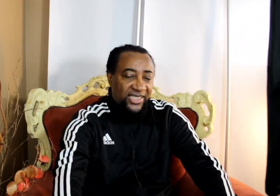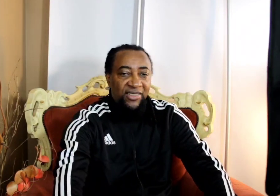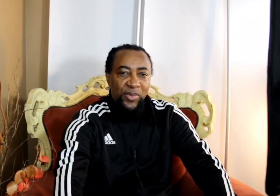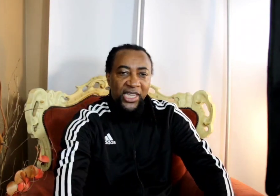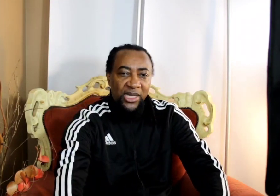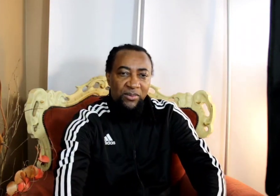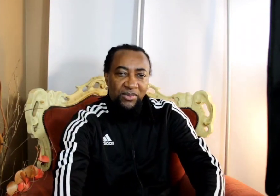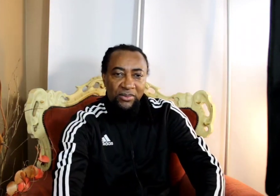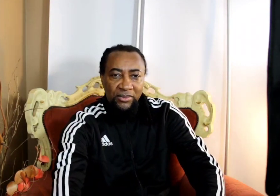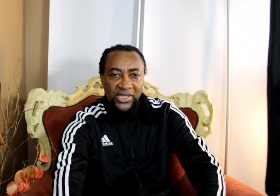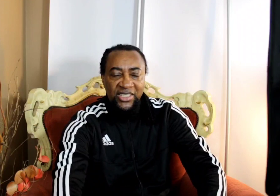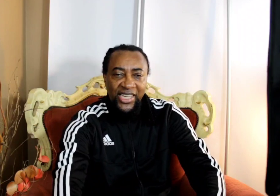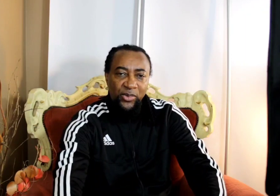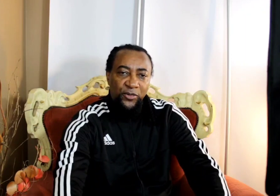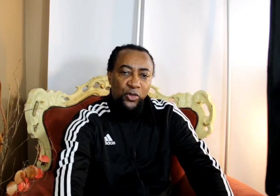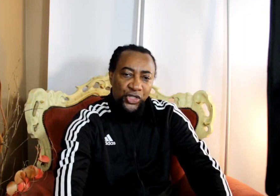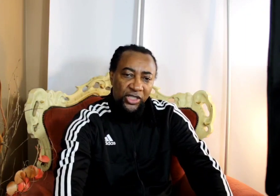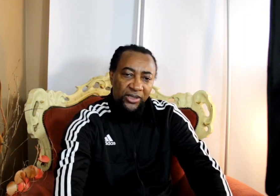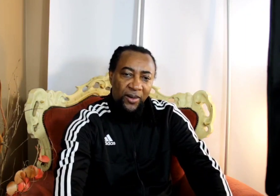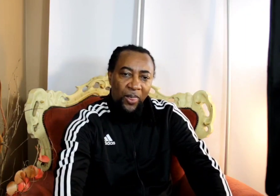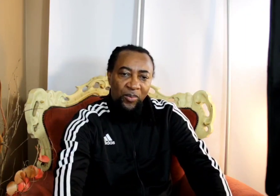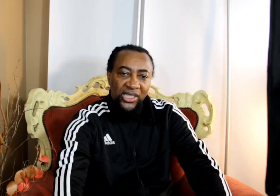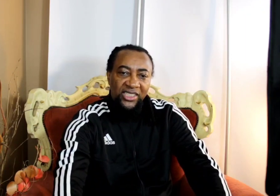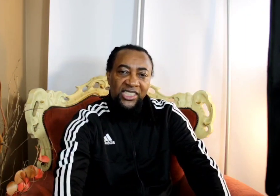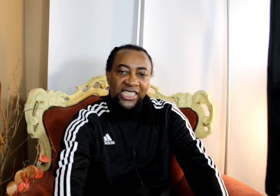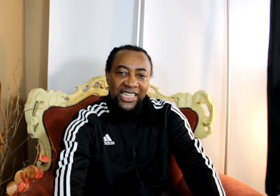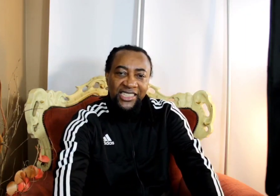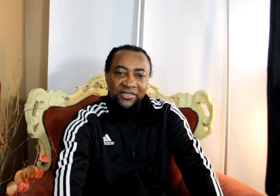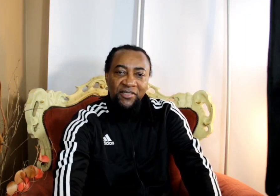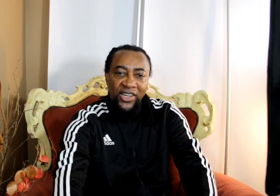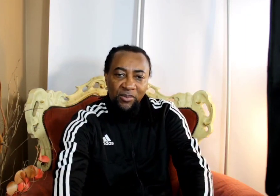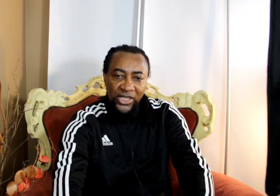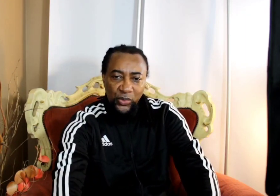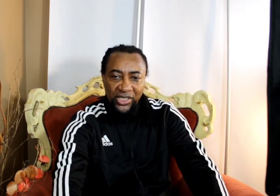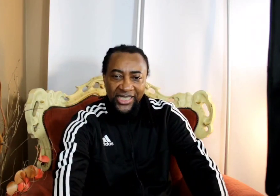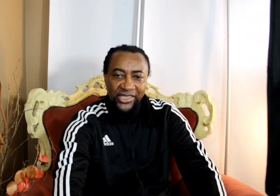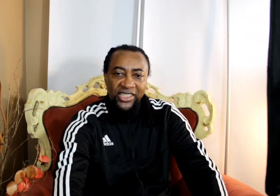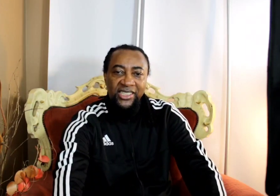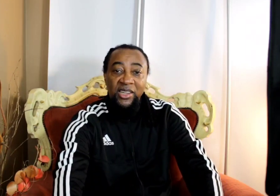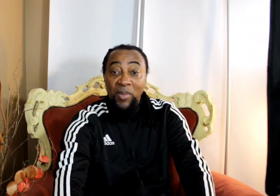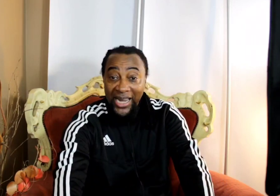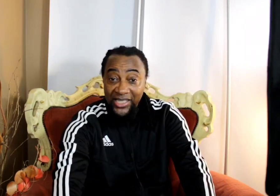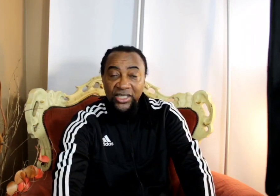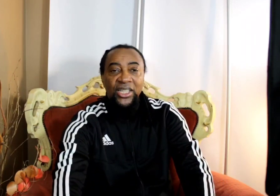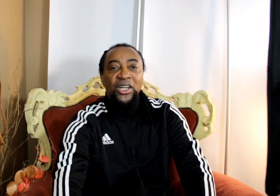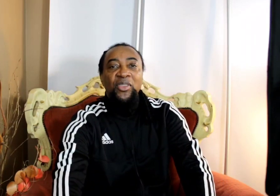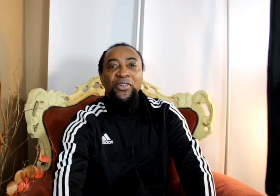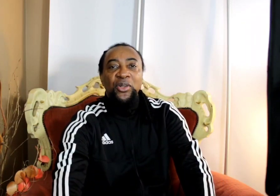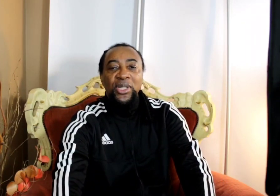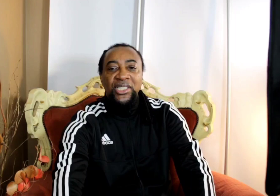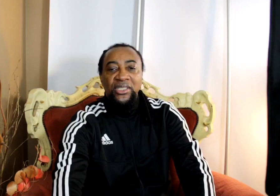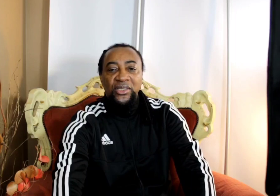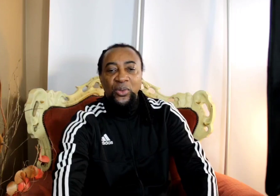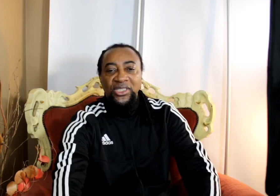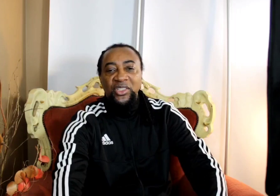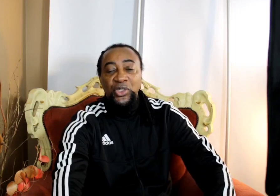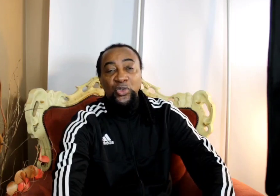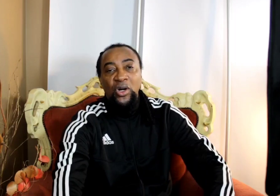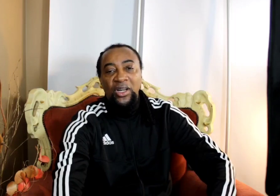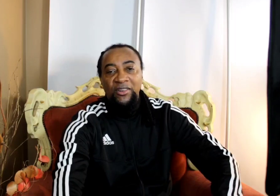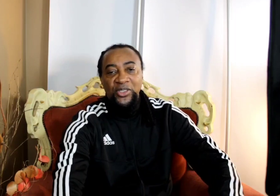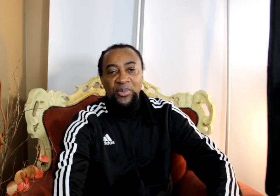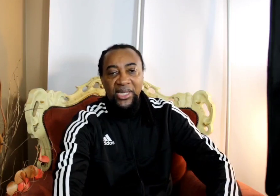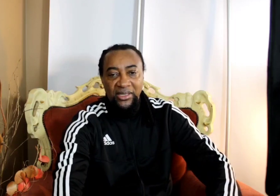But this never came to fruition, because the decisive development which led to the demise of the Federation was